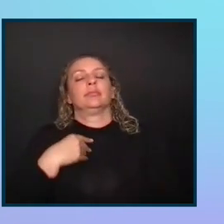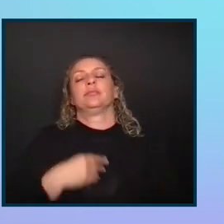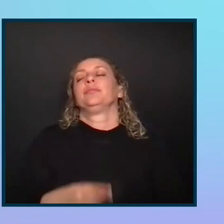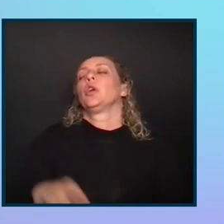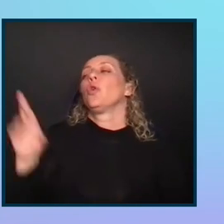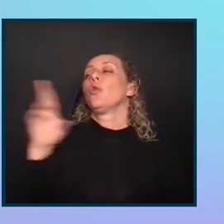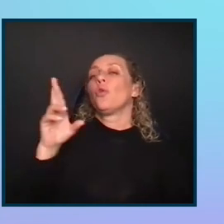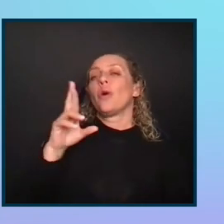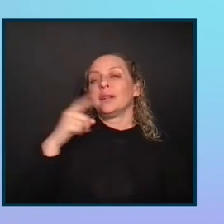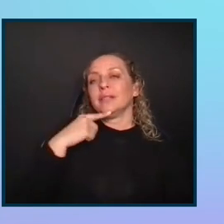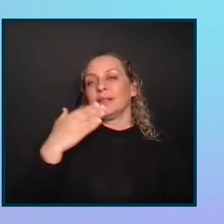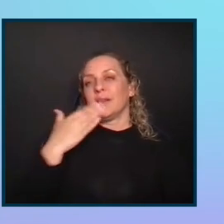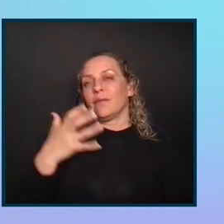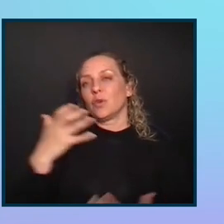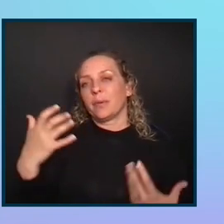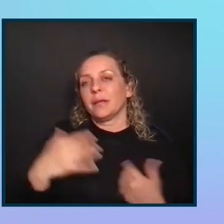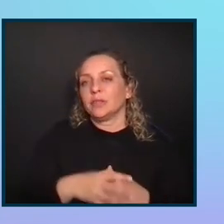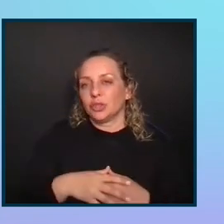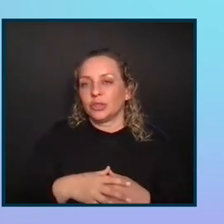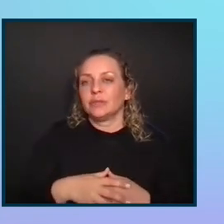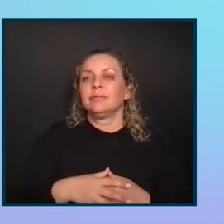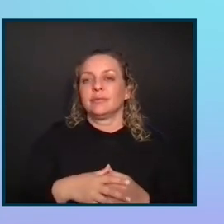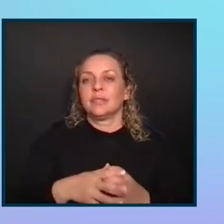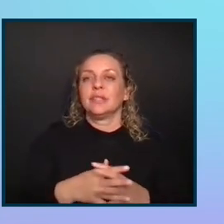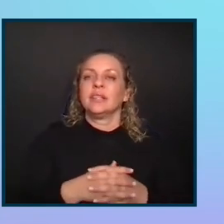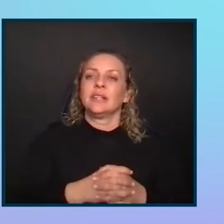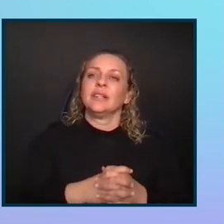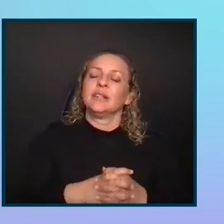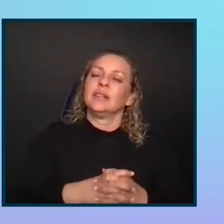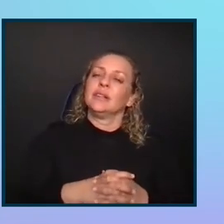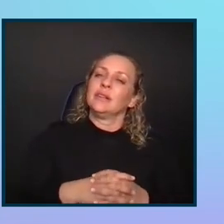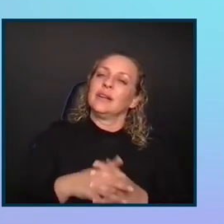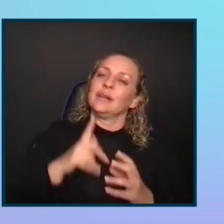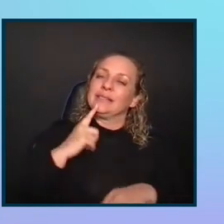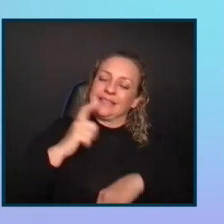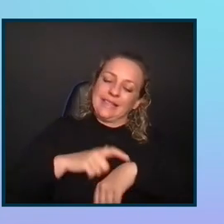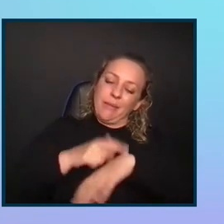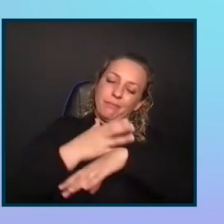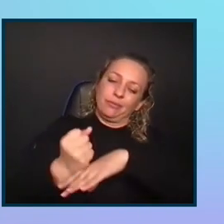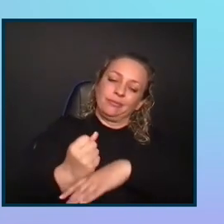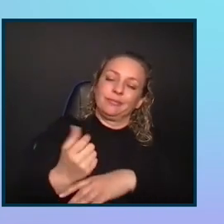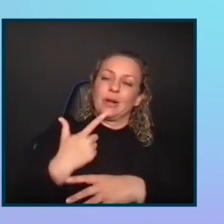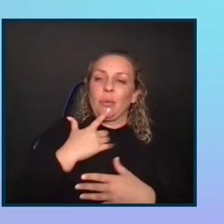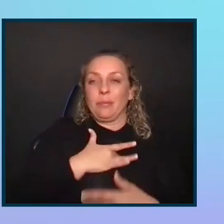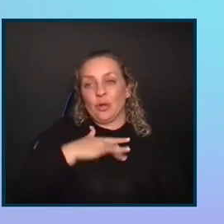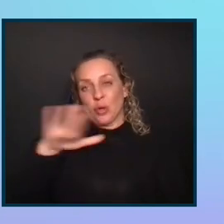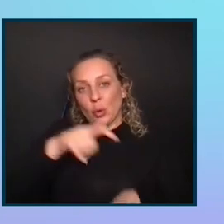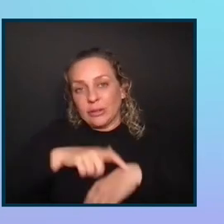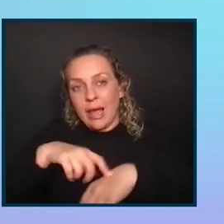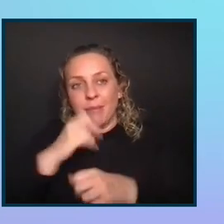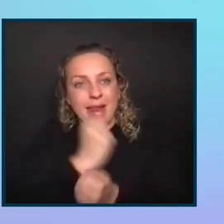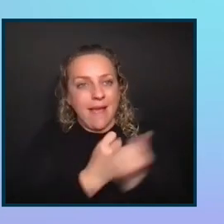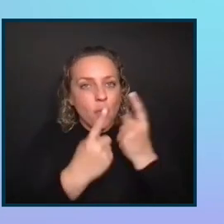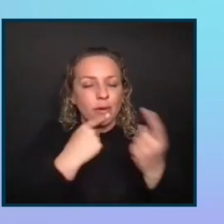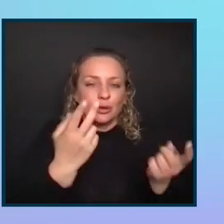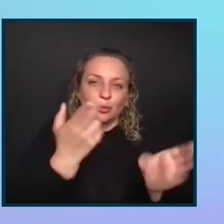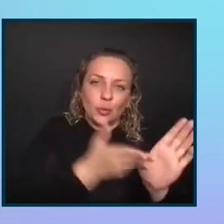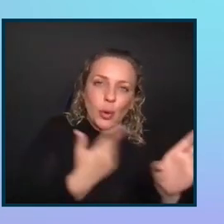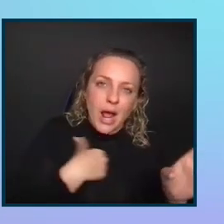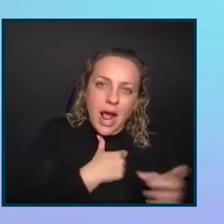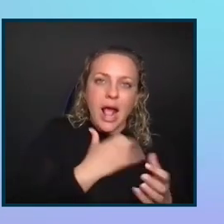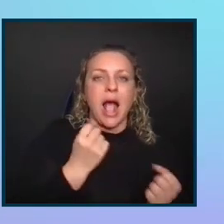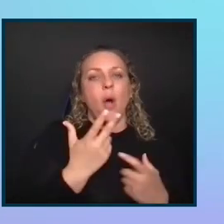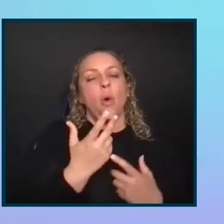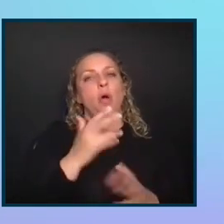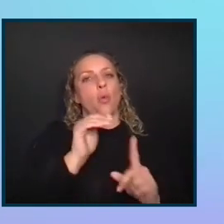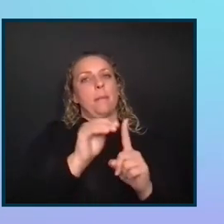time, we'll have to call it at that. Really, really appreciate your time. Thank you, everyone, for joining us. I do want